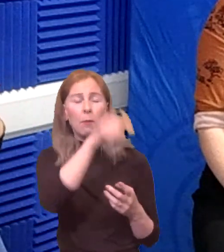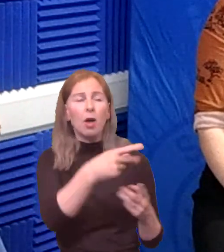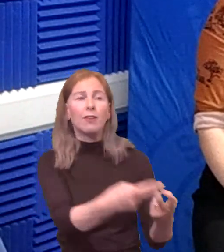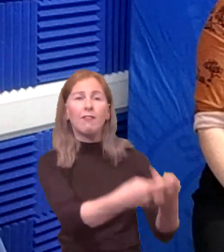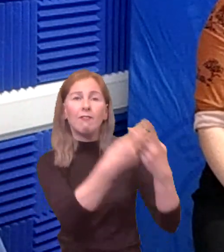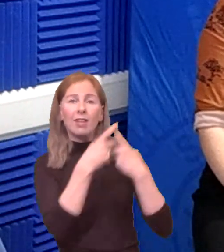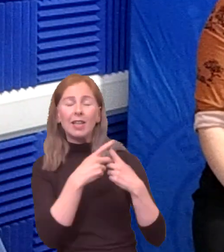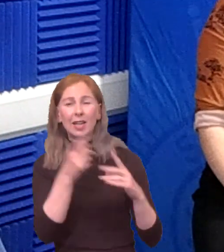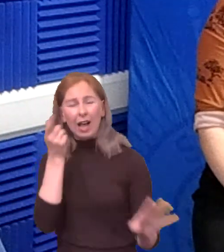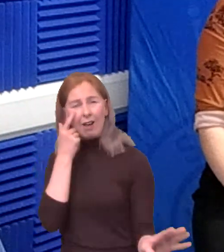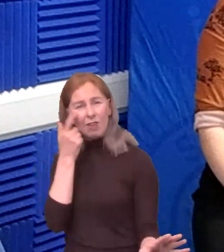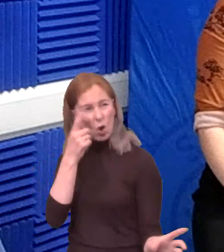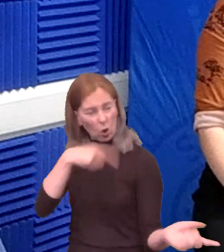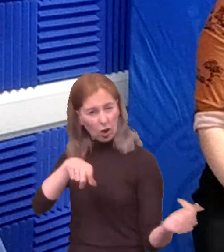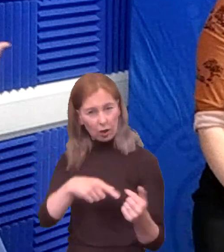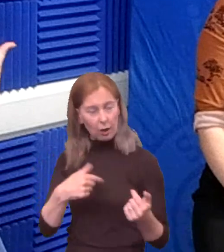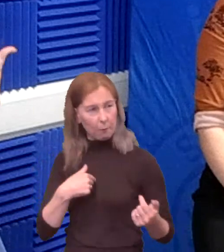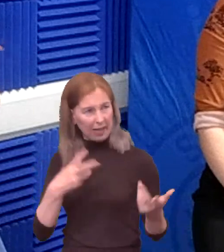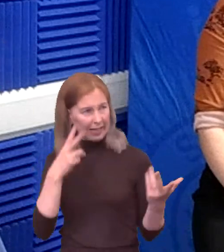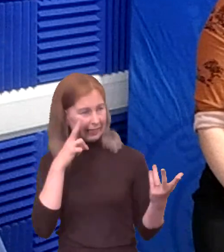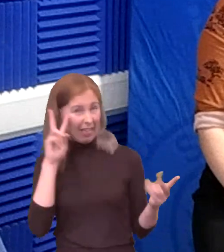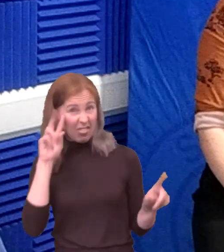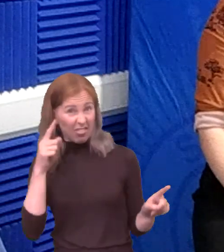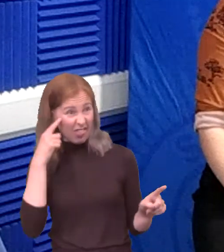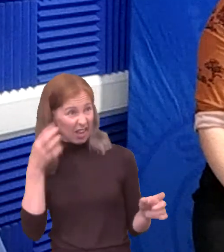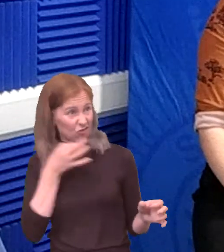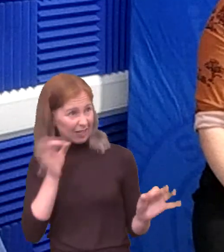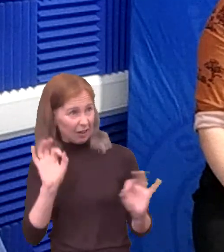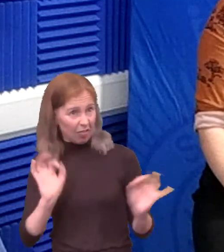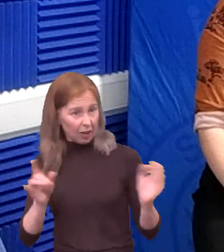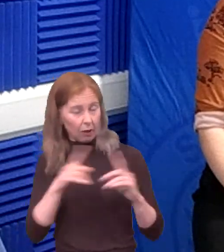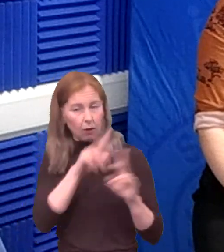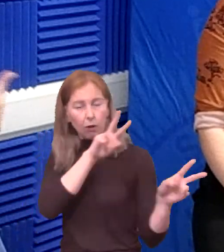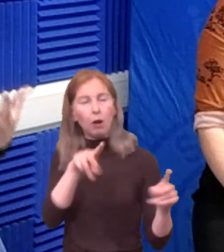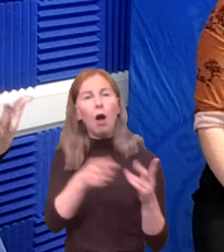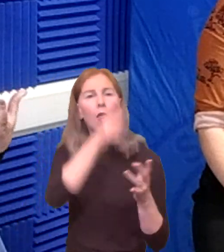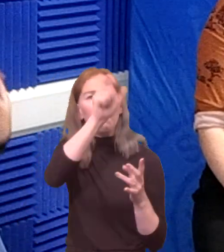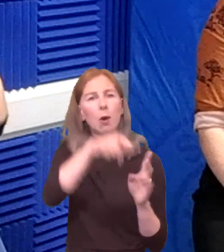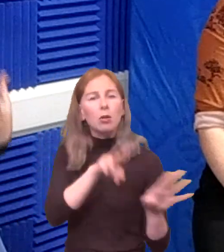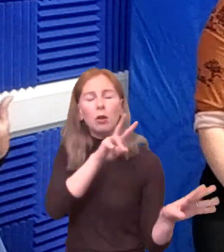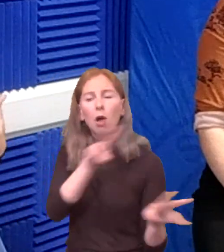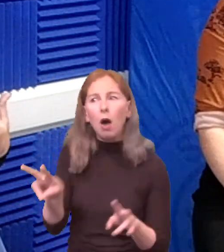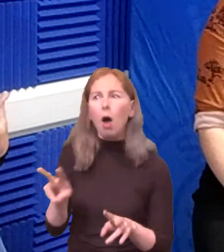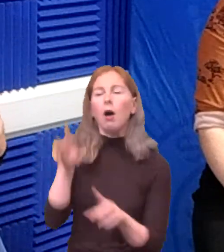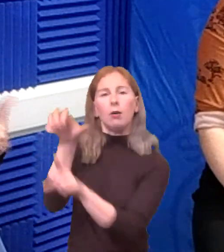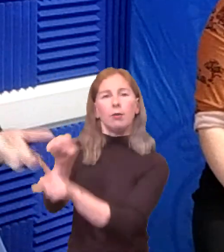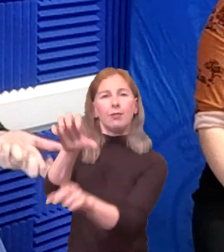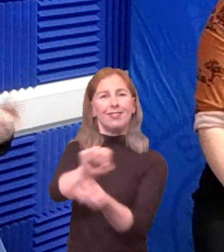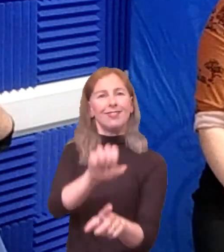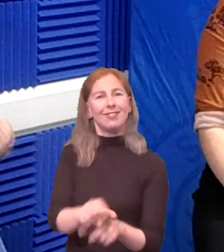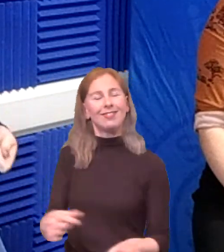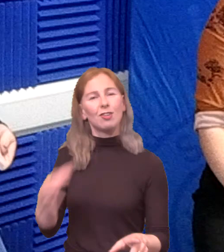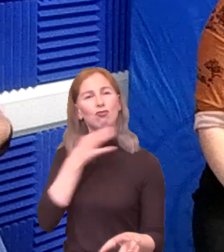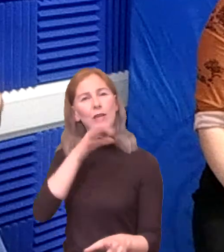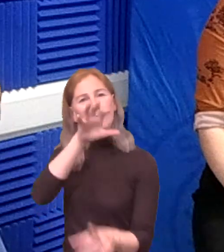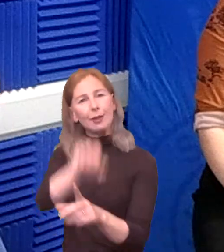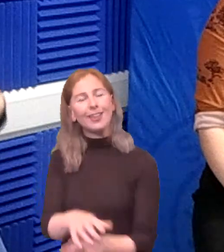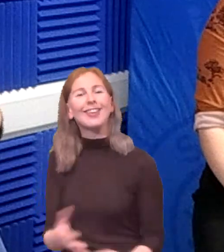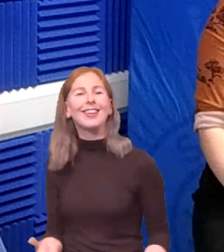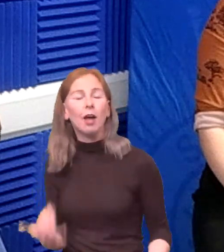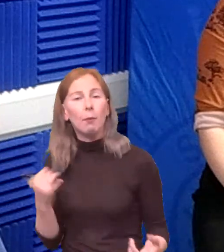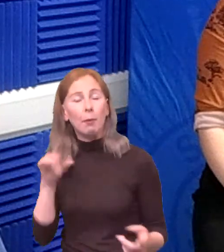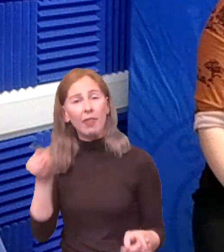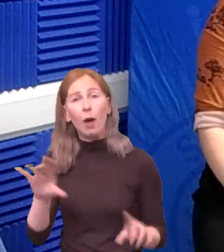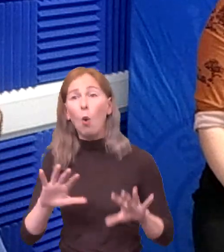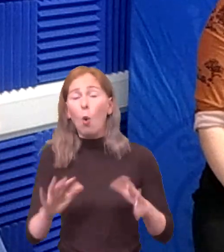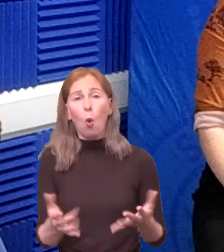oblivious to because you're there every day. Looking at CCTV options. I know it's not always possible because of the wiring, but there's some